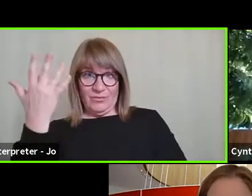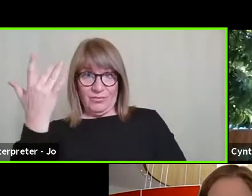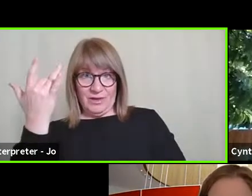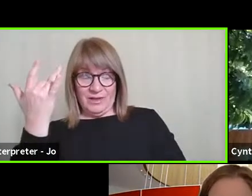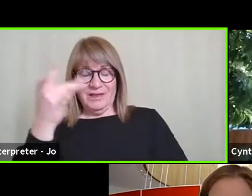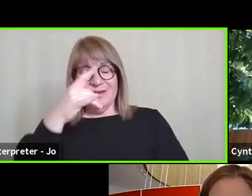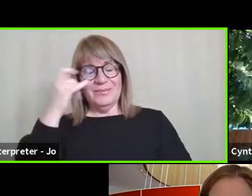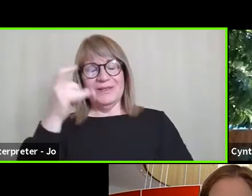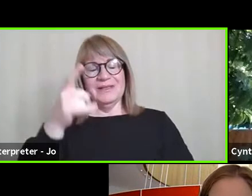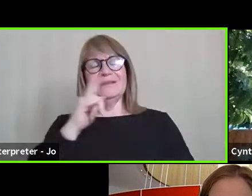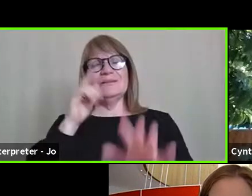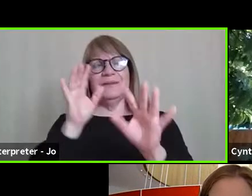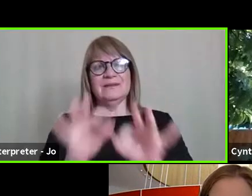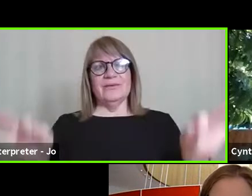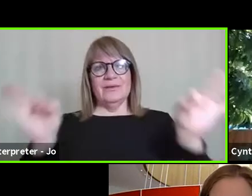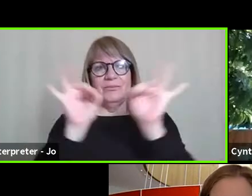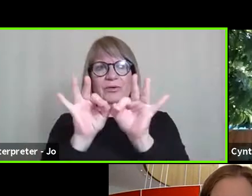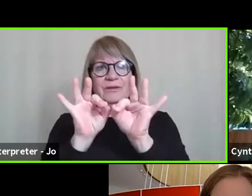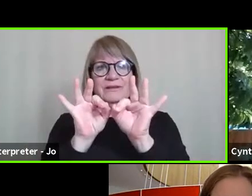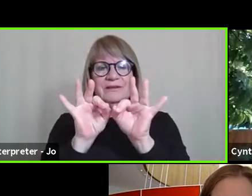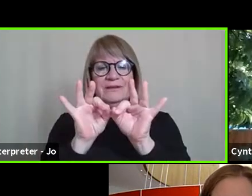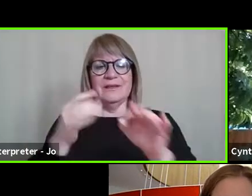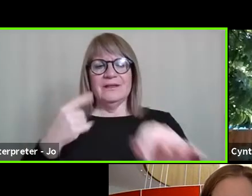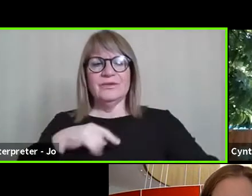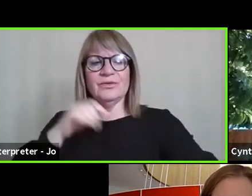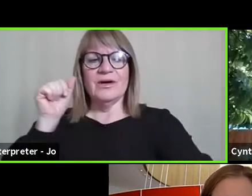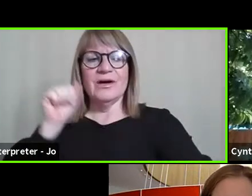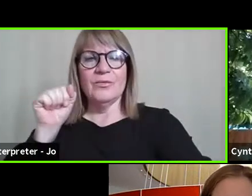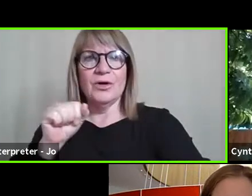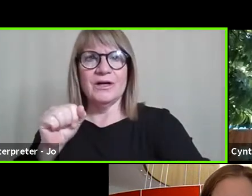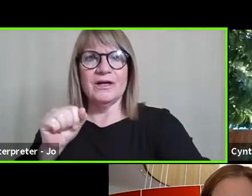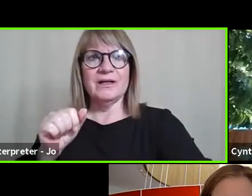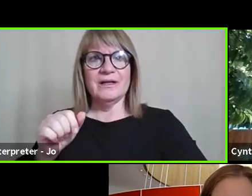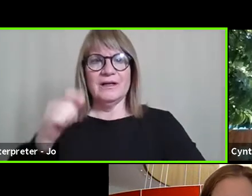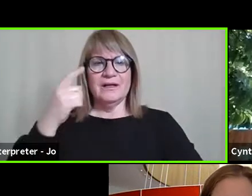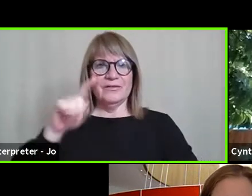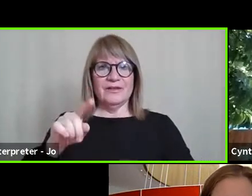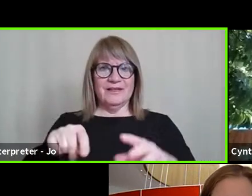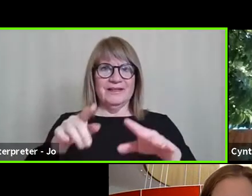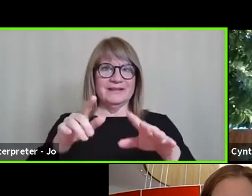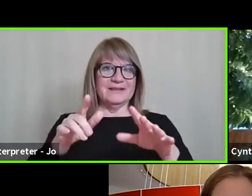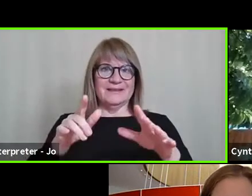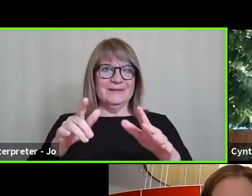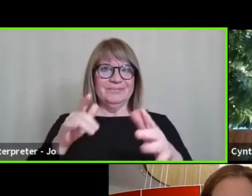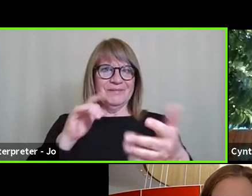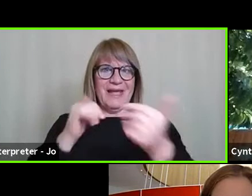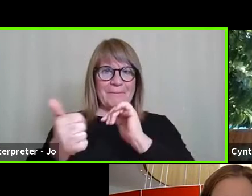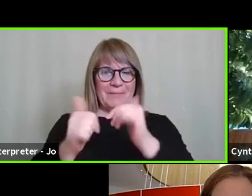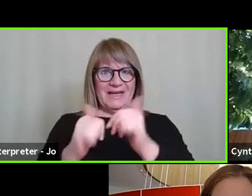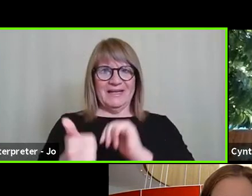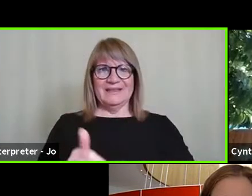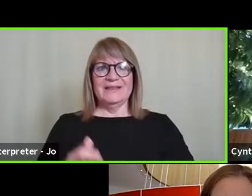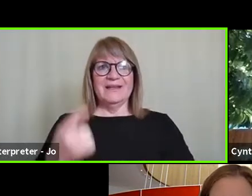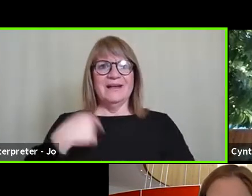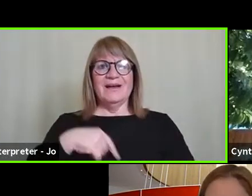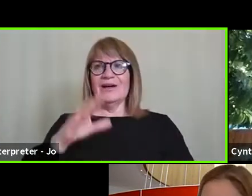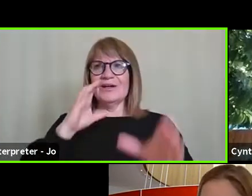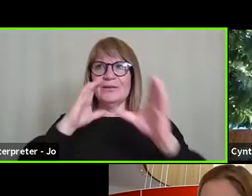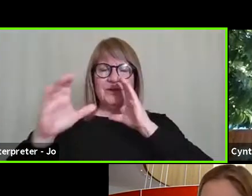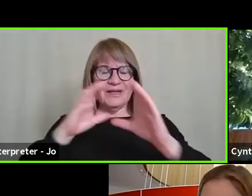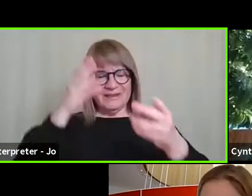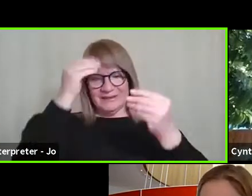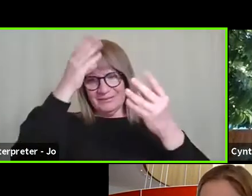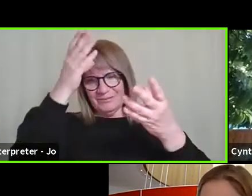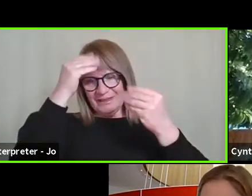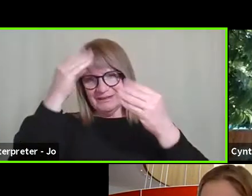been so vitally important to our work in this campaign everything from our communications messaging to the community engagement